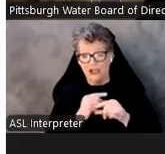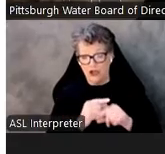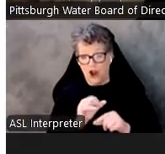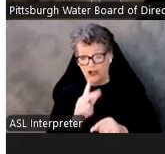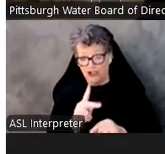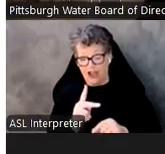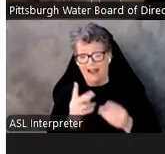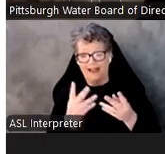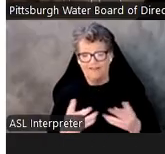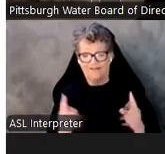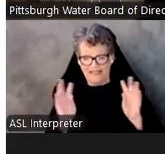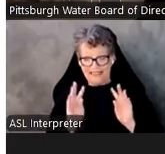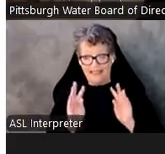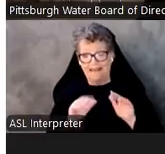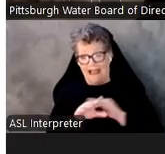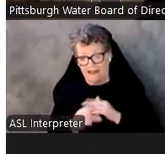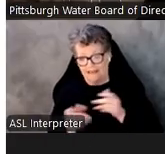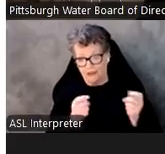site fencing.